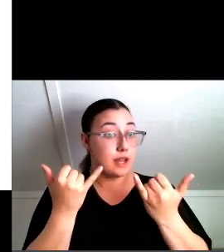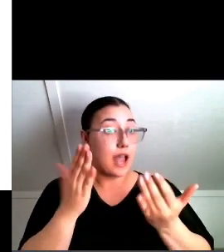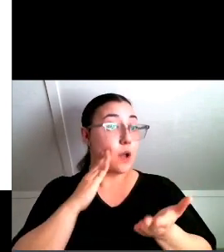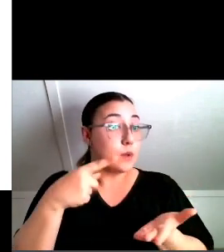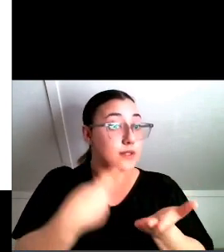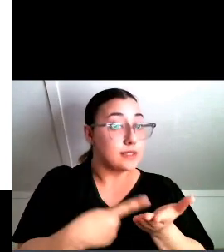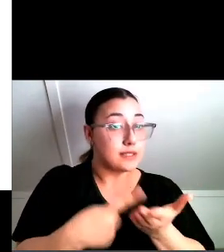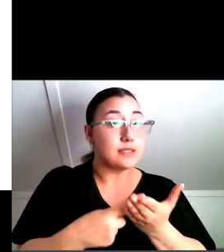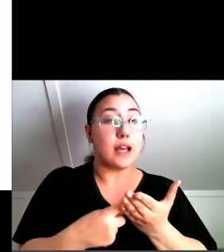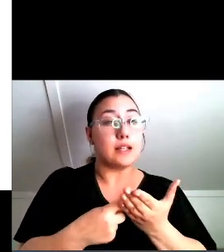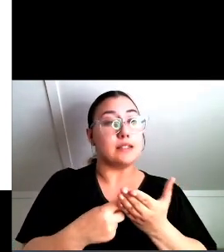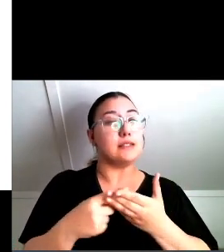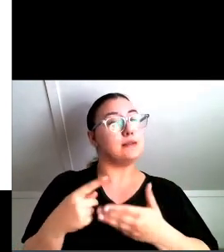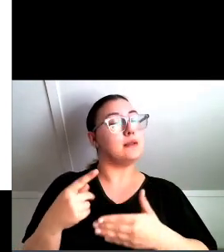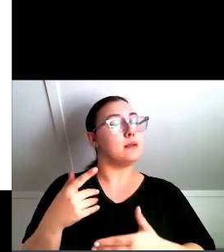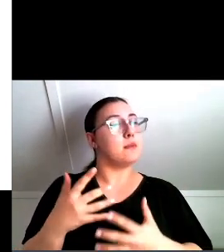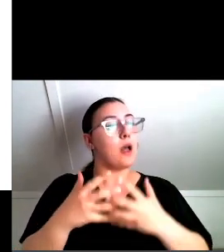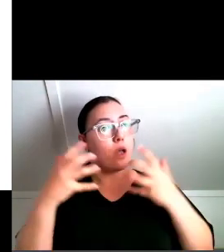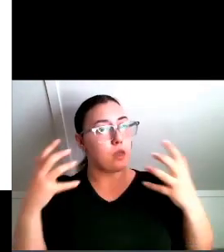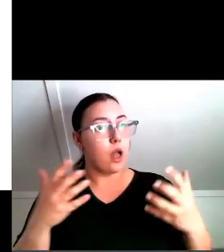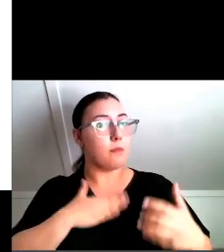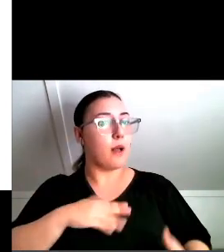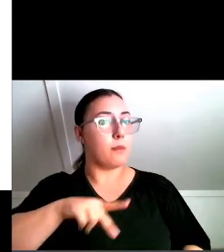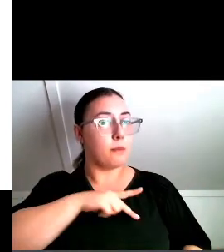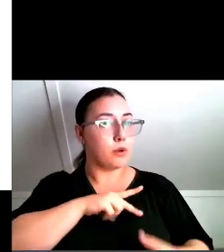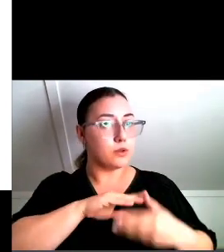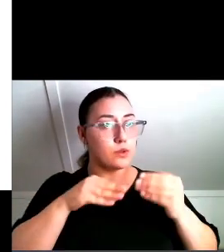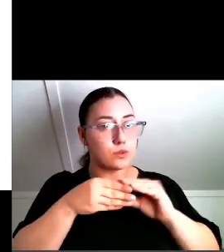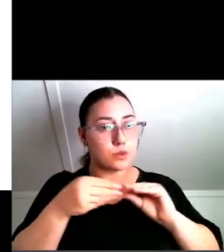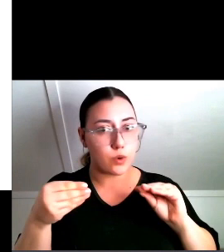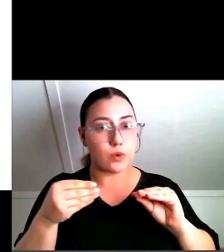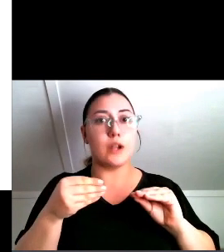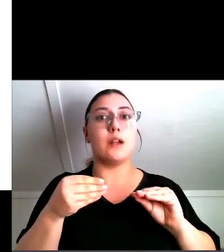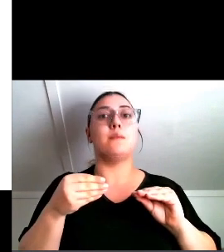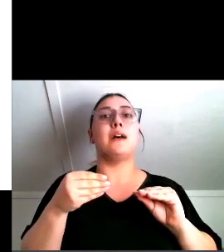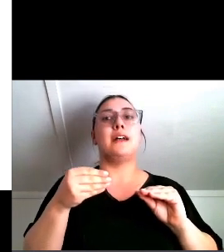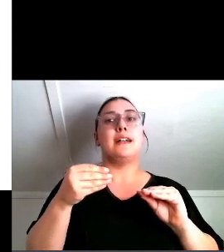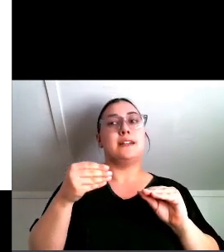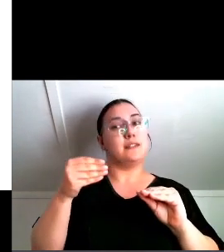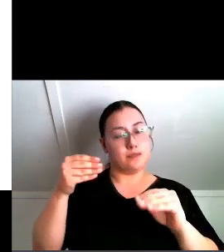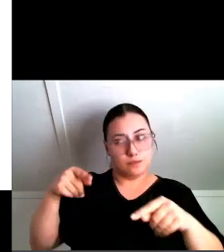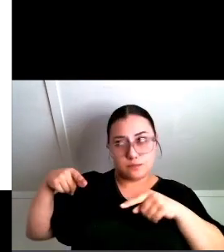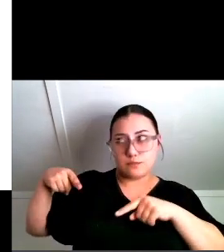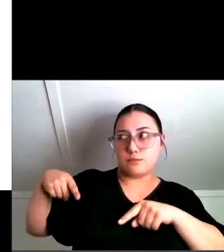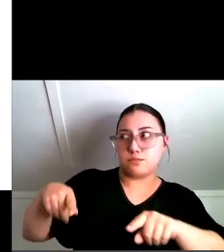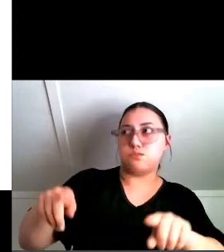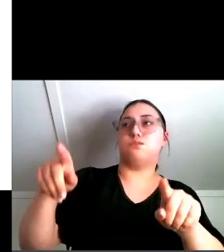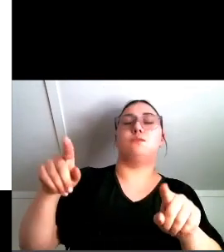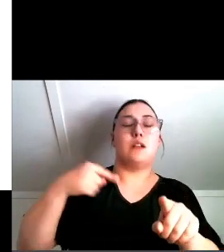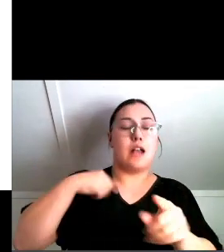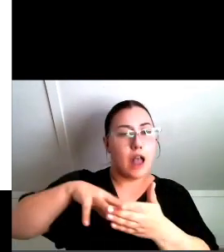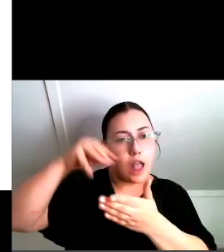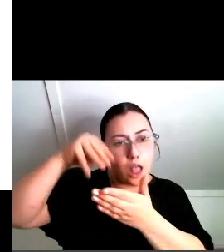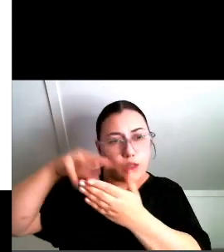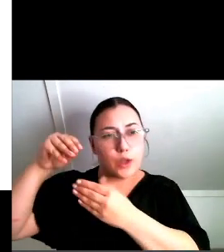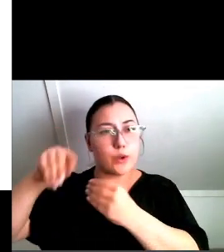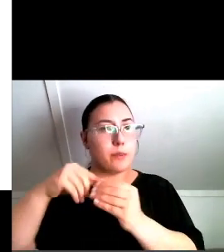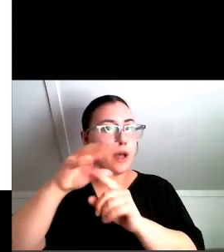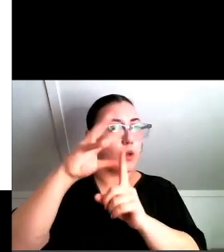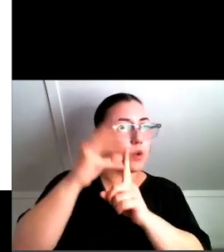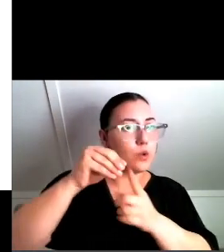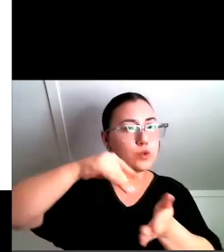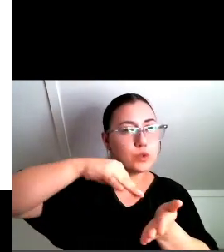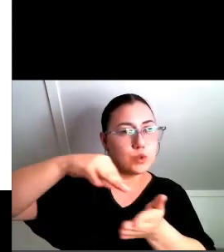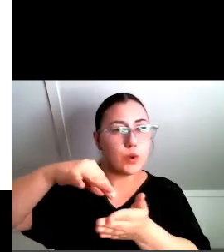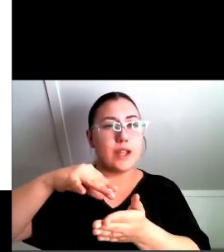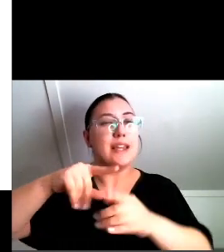but it's really in that story that I learned important lessons about the nature of digital humanities and how cultural studies really depended on our